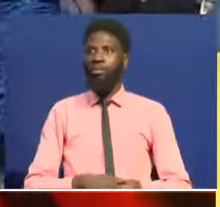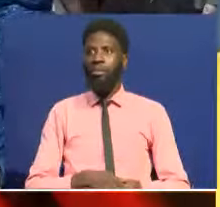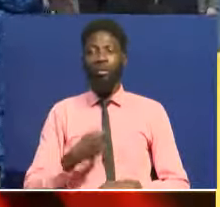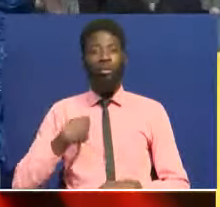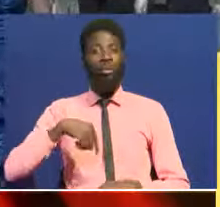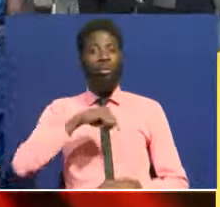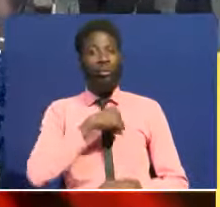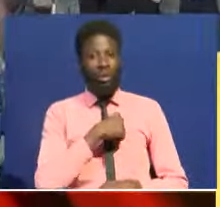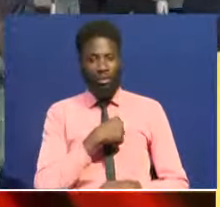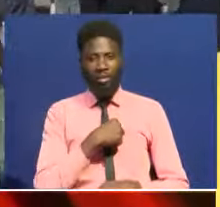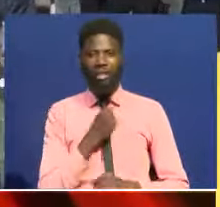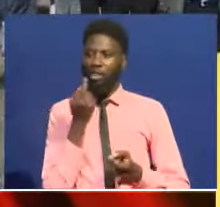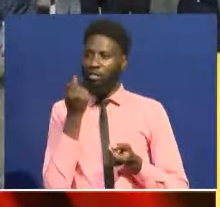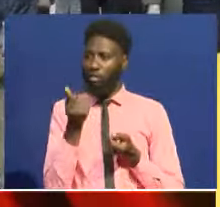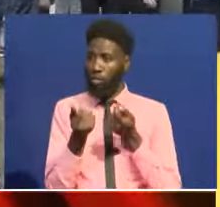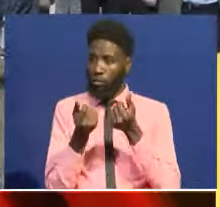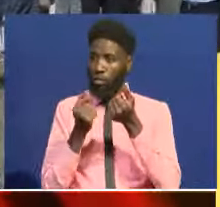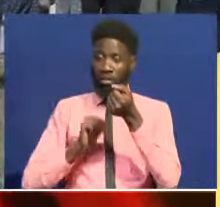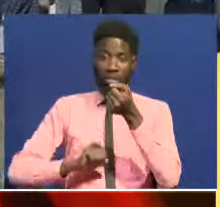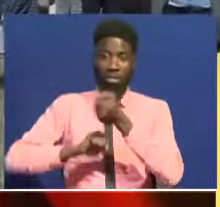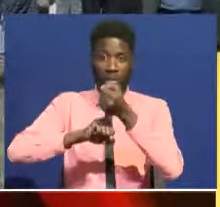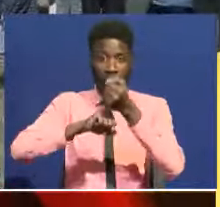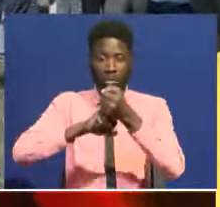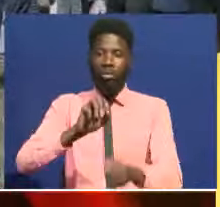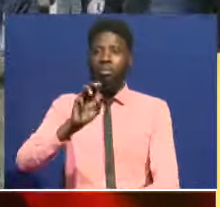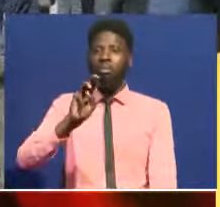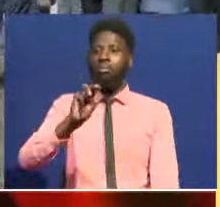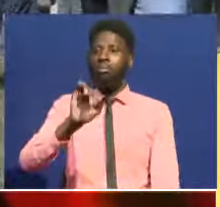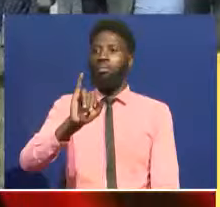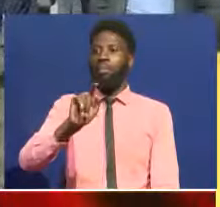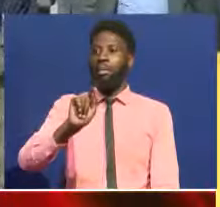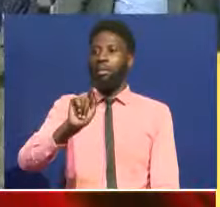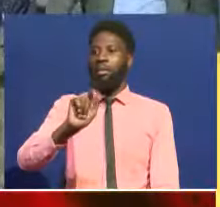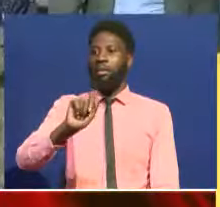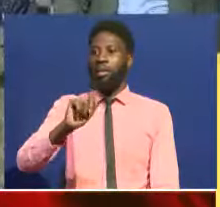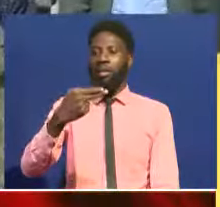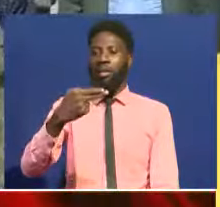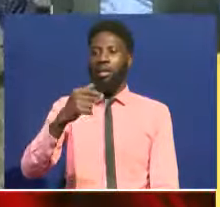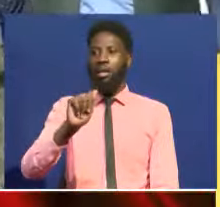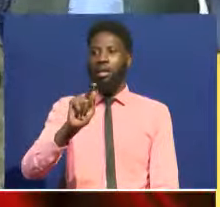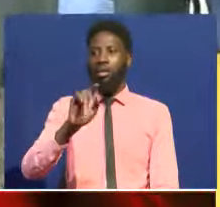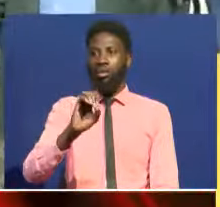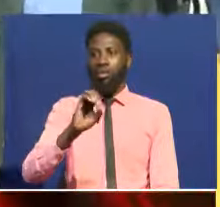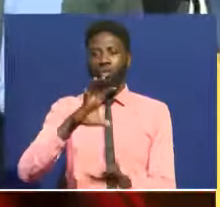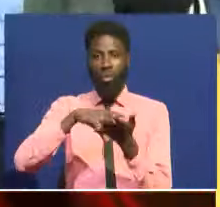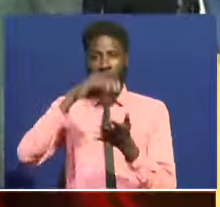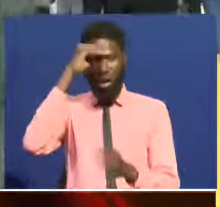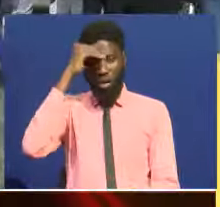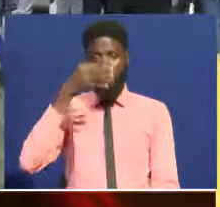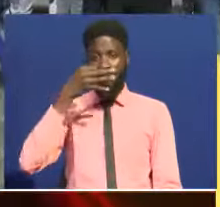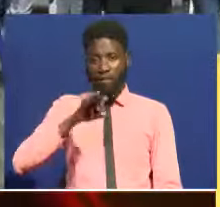support a little bit the Mitahato learning French, and I came to